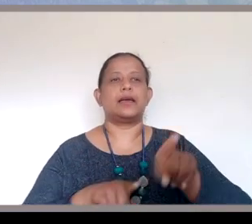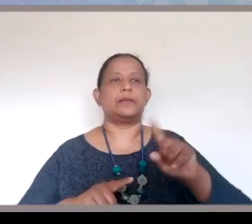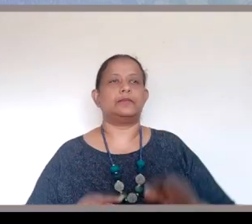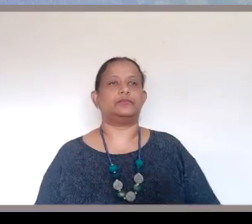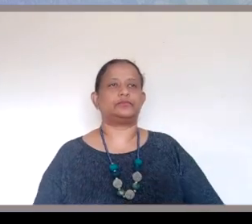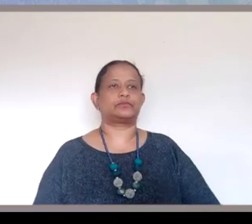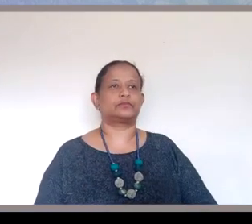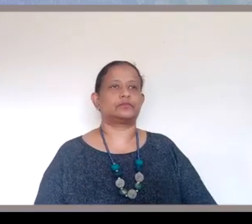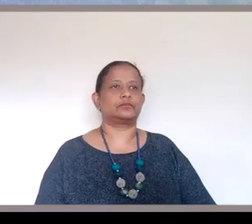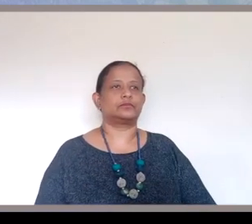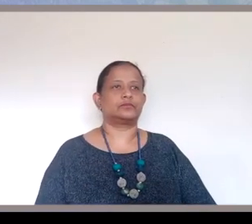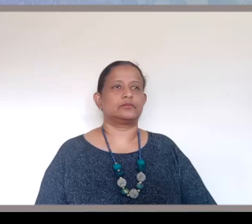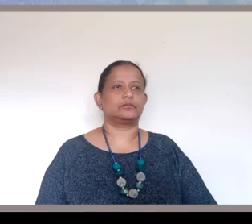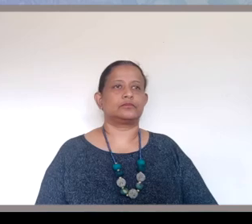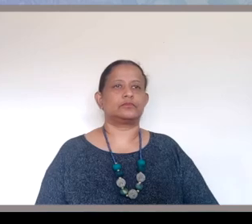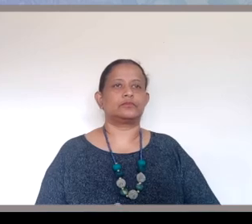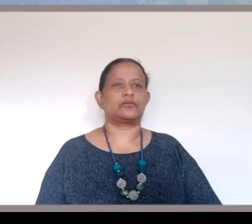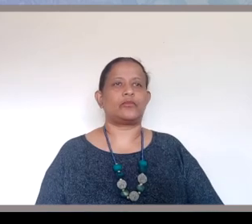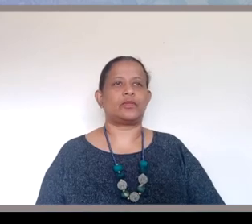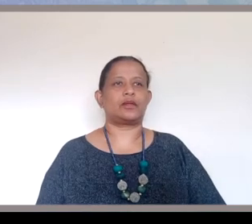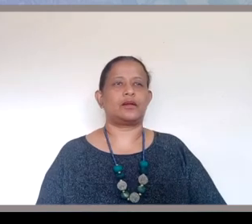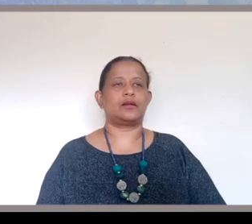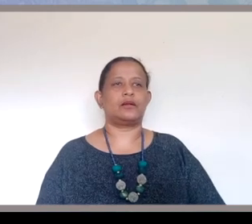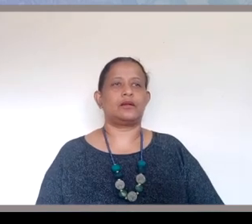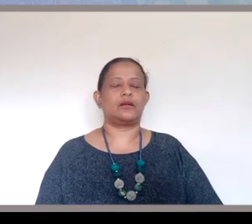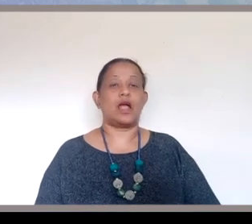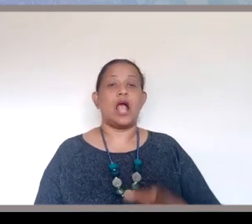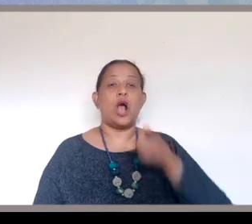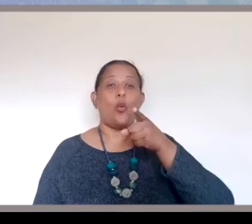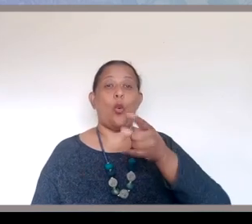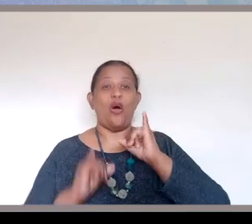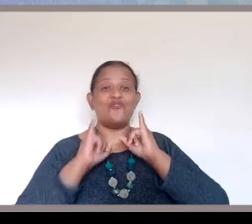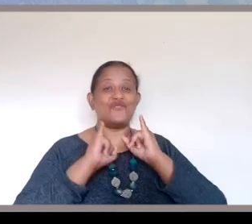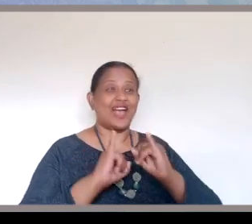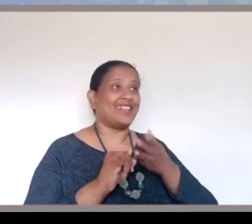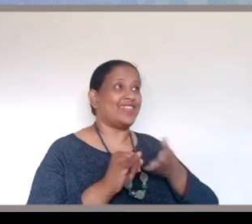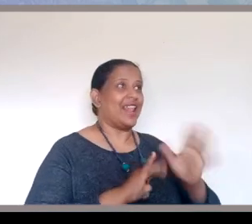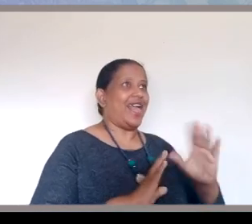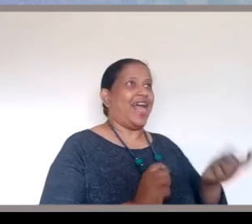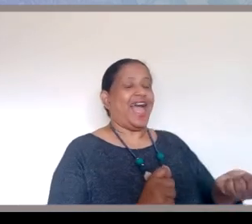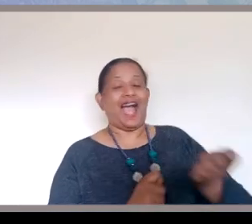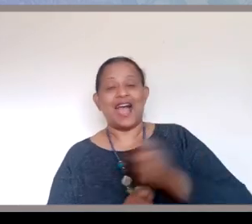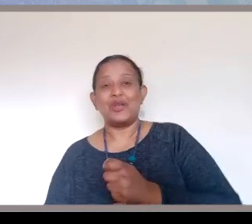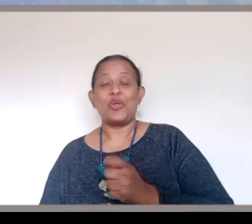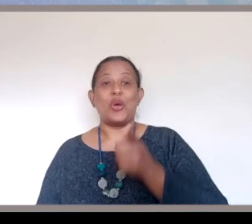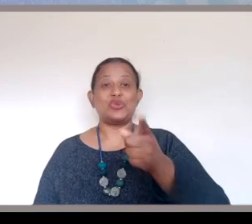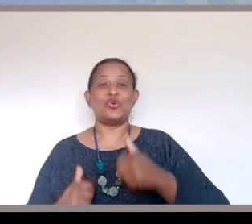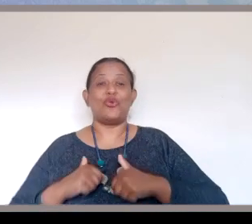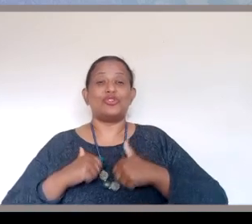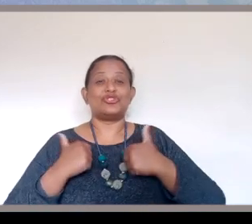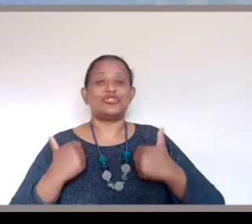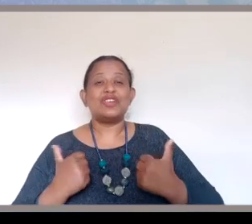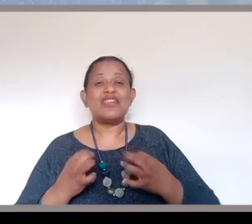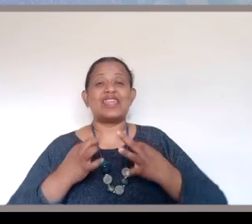results. What is death? It's physical death through, but it's also the exact opposite